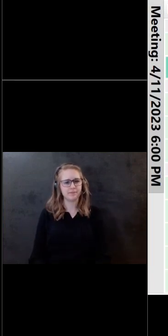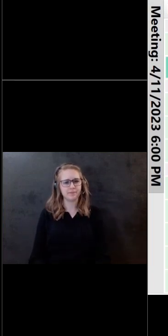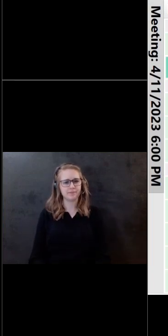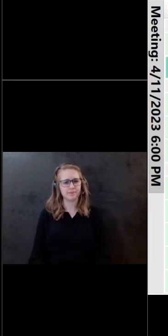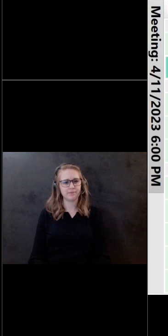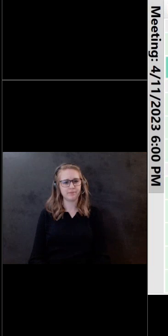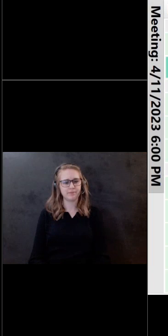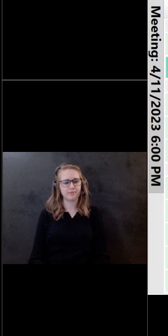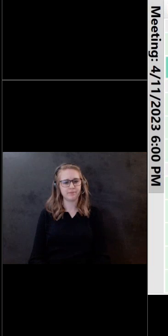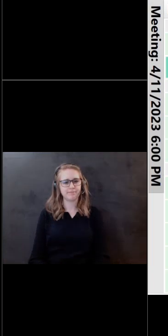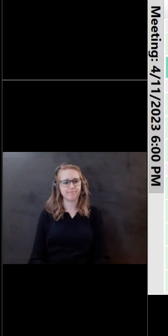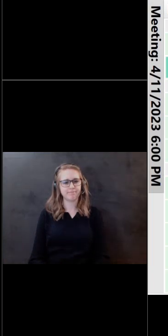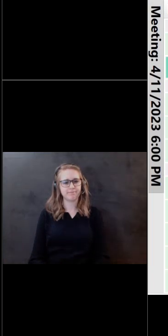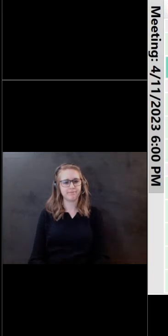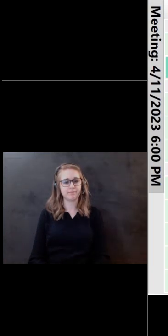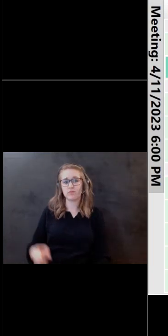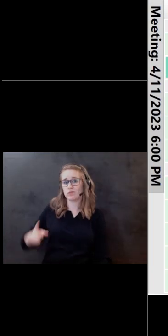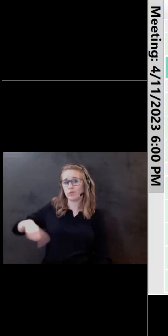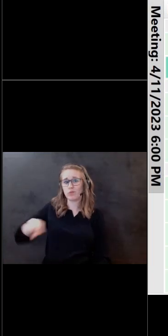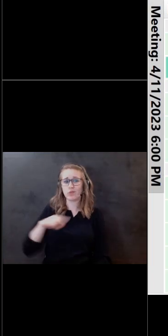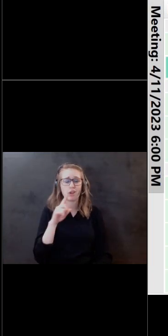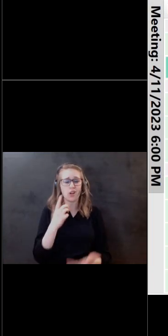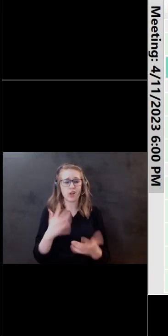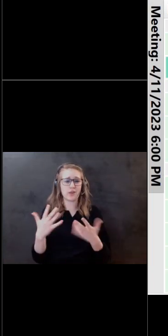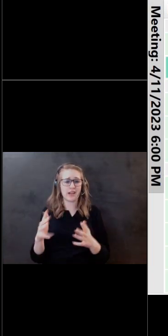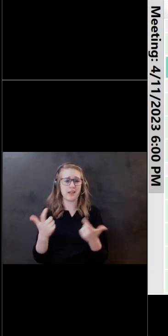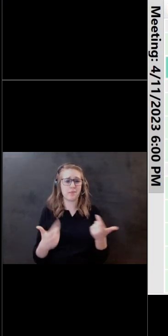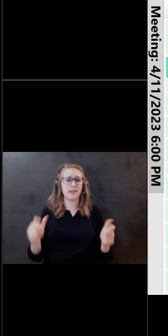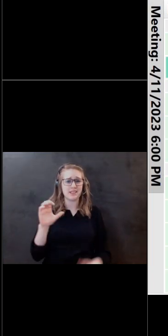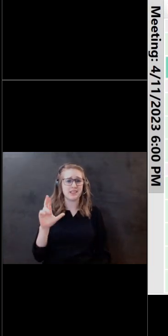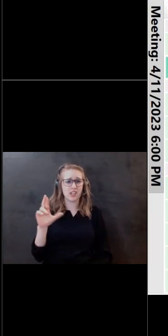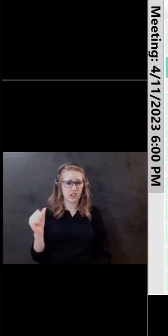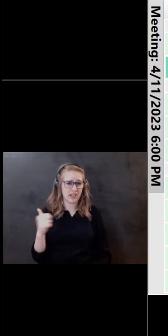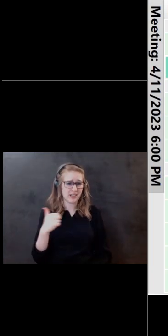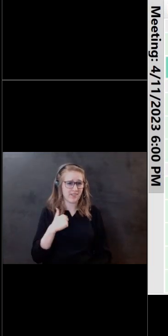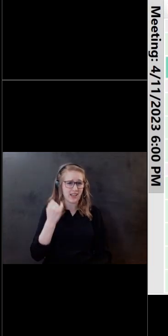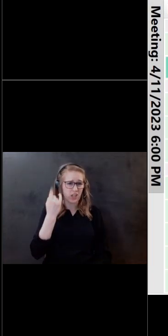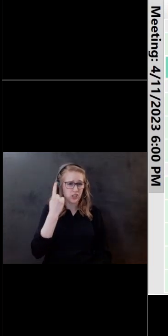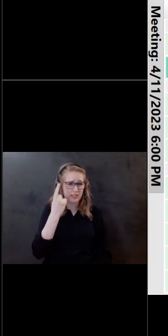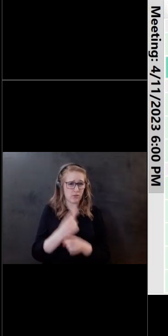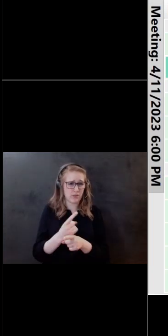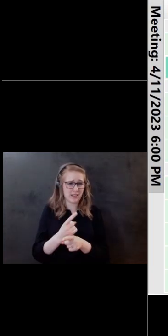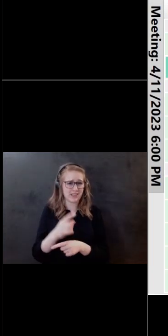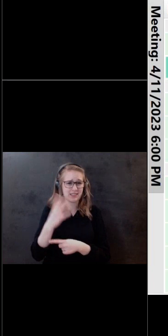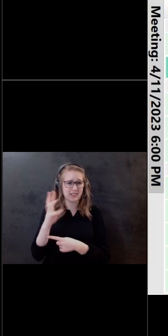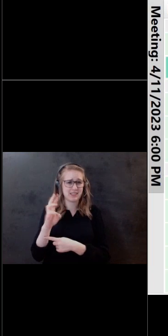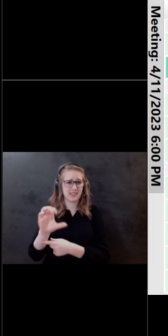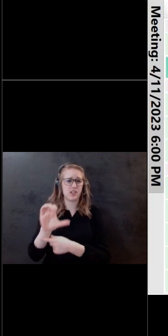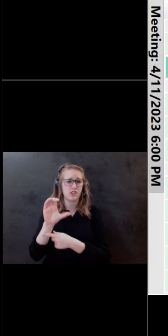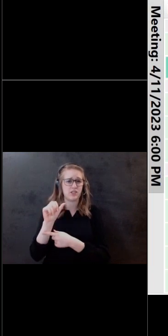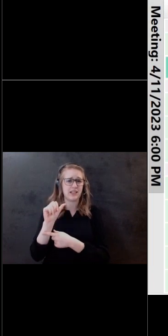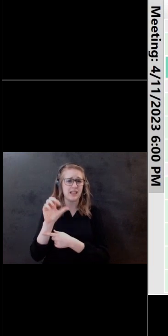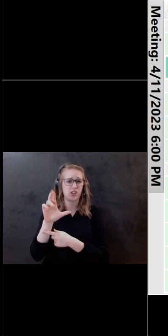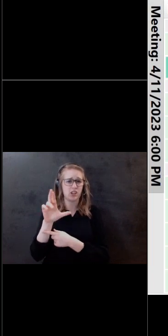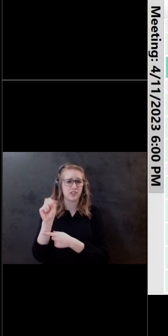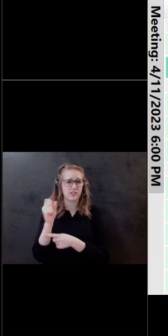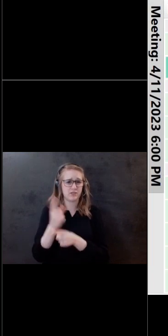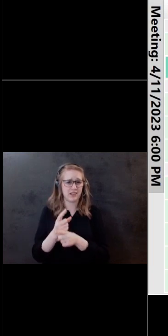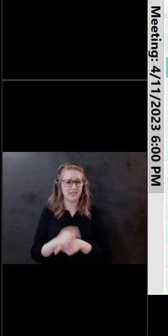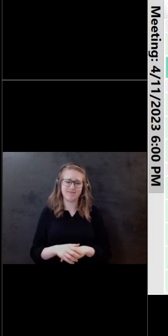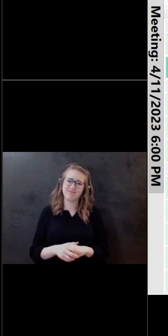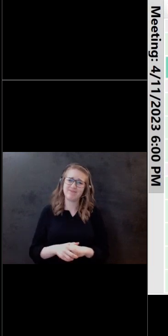Okay. We're already a pretty big CRA, if I understand correctly. It was 1,600 acres. Yeah.